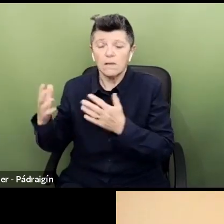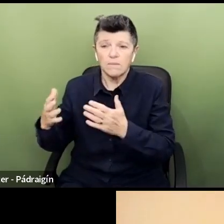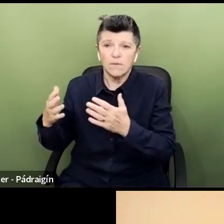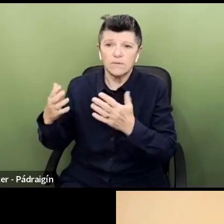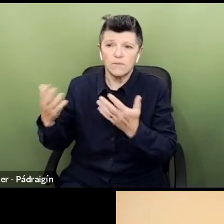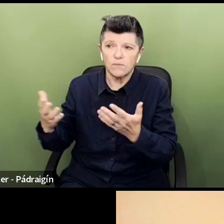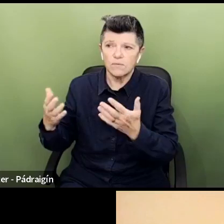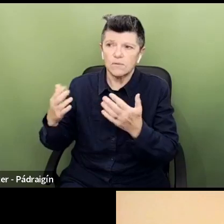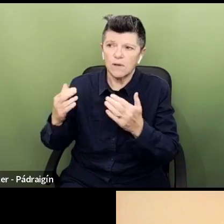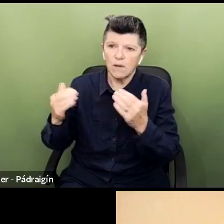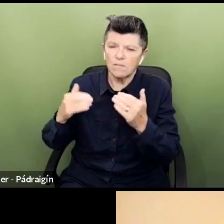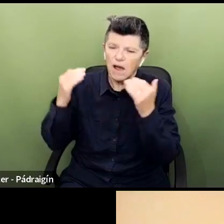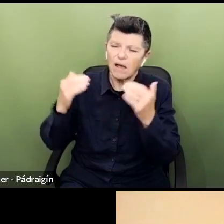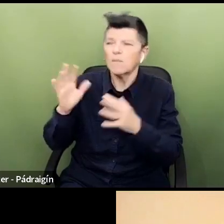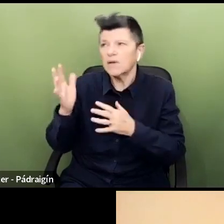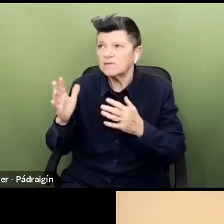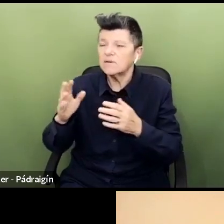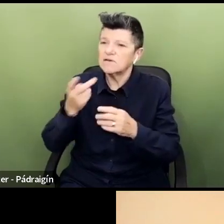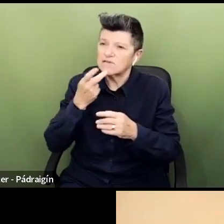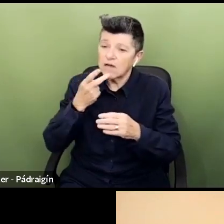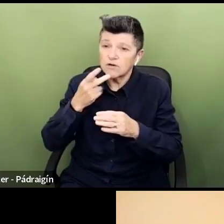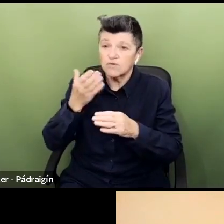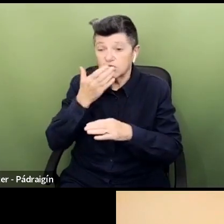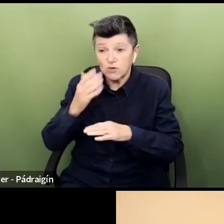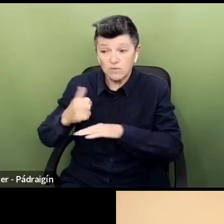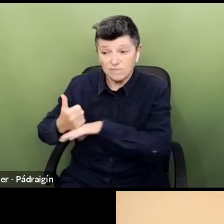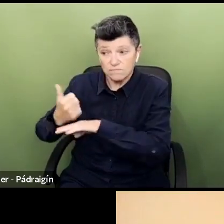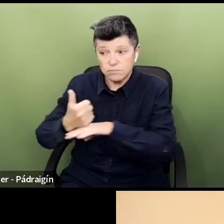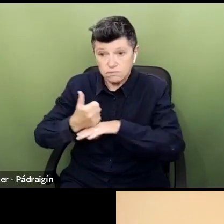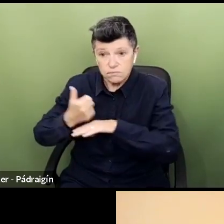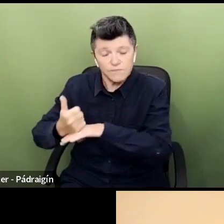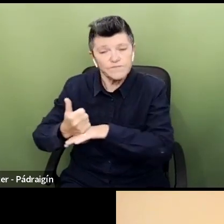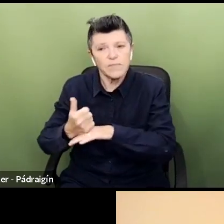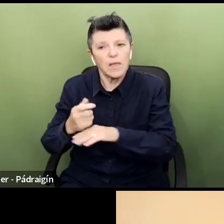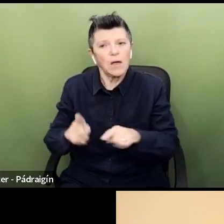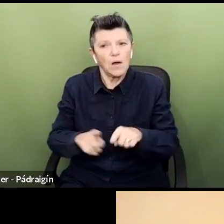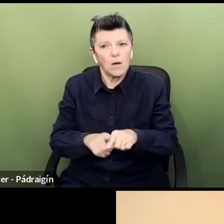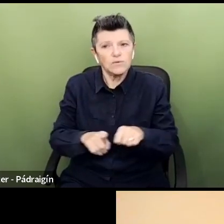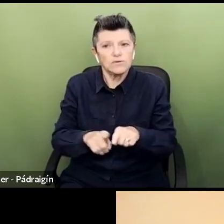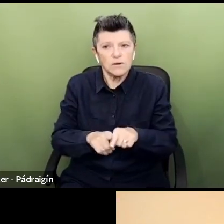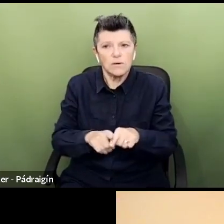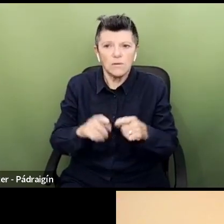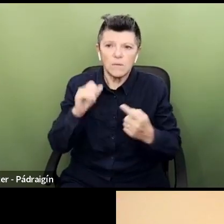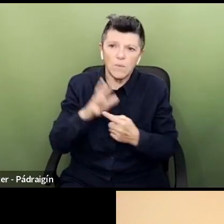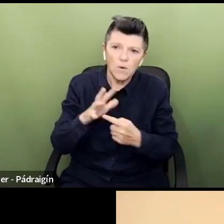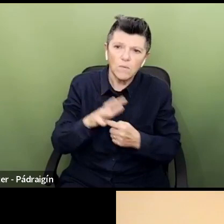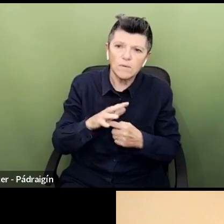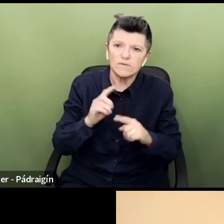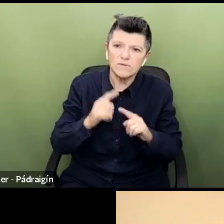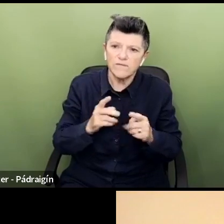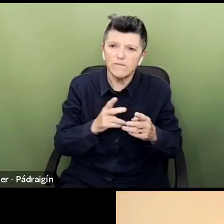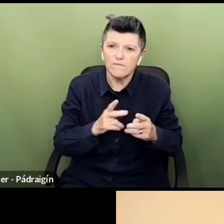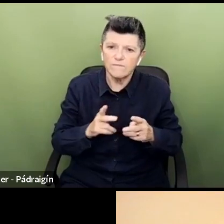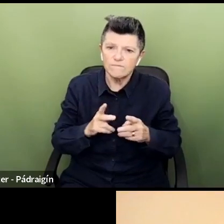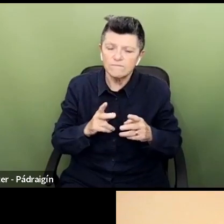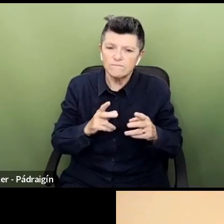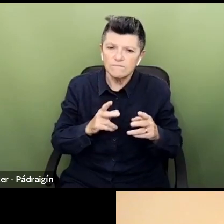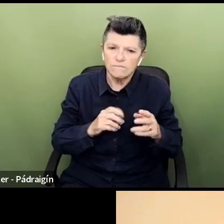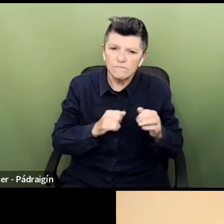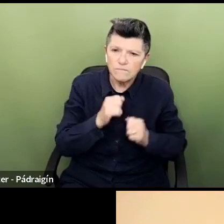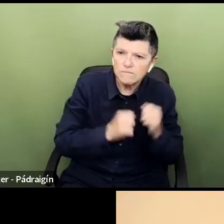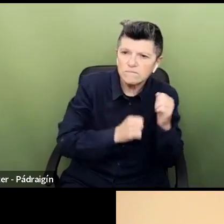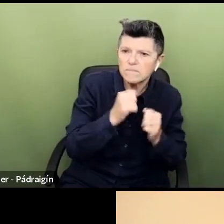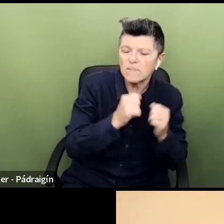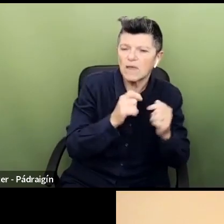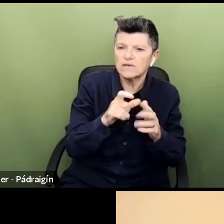secondary schools they were setting up. And they were also very important in kind of various forms of civil society and